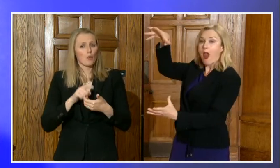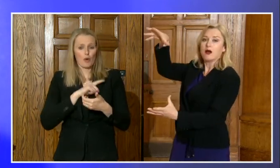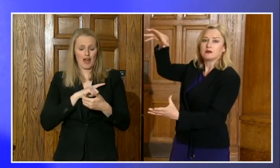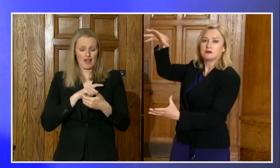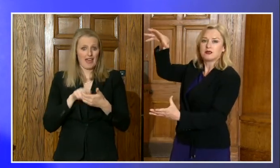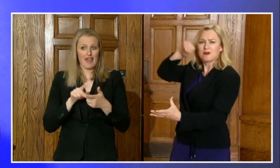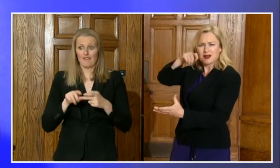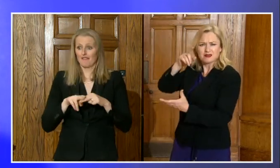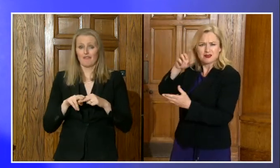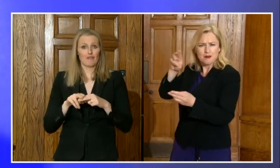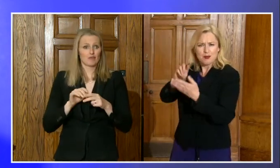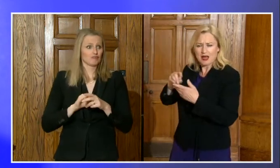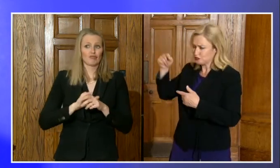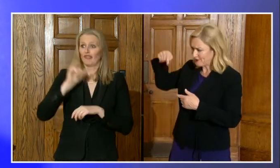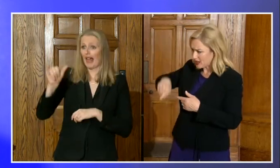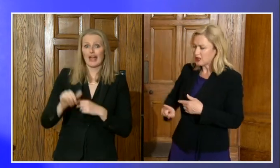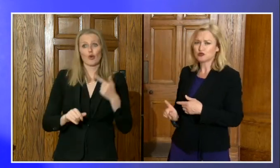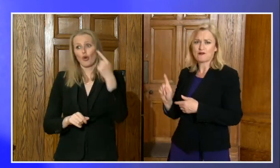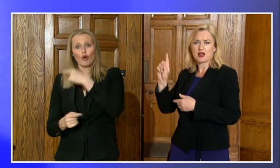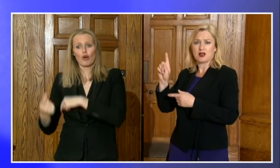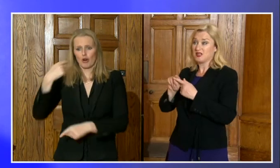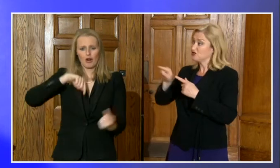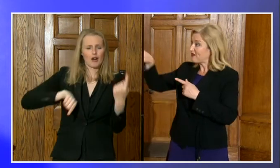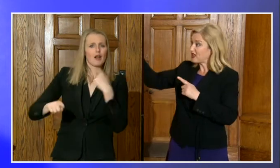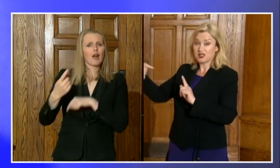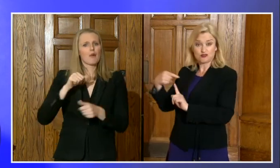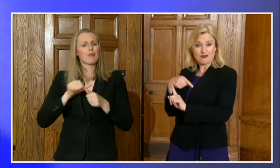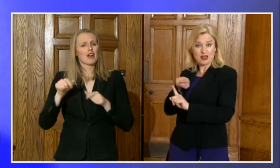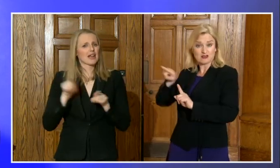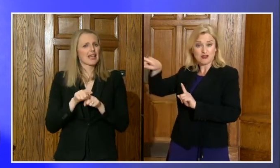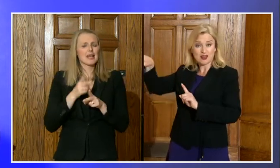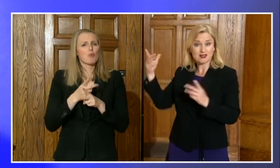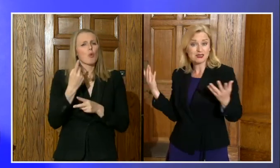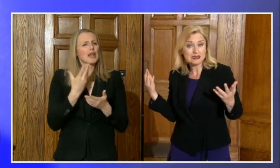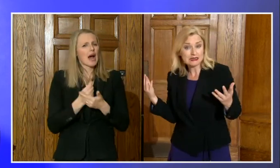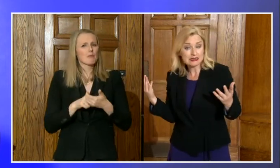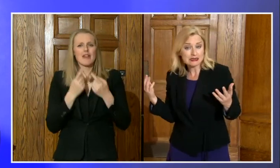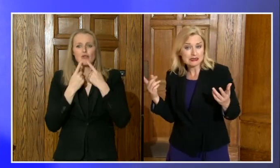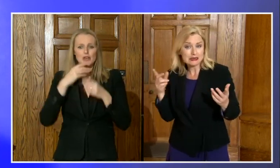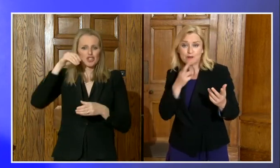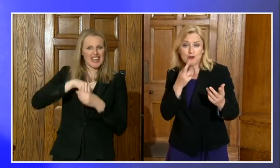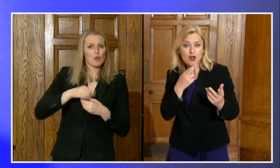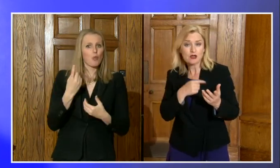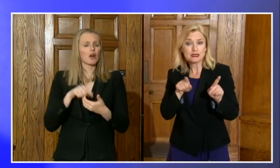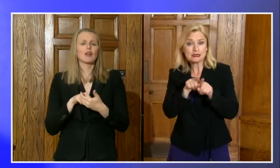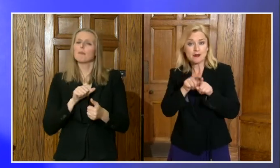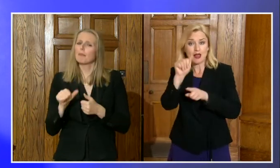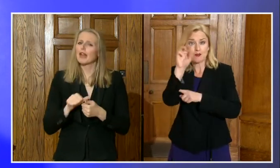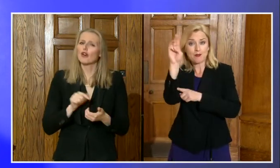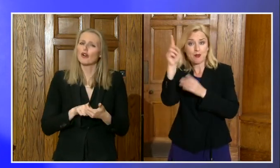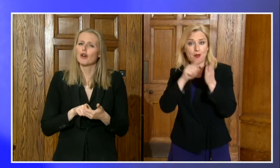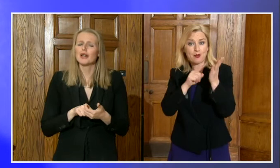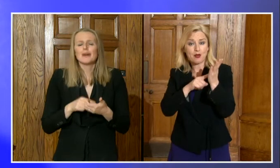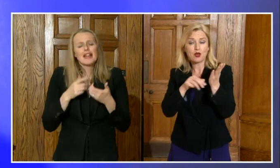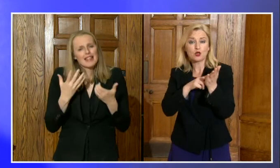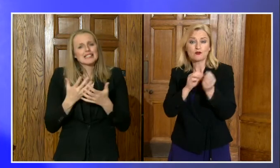or north, south, that same platform, that same app can be utilised. And that's the challenging piece of work that has to be